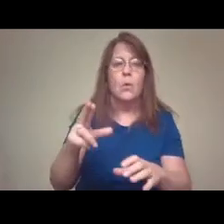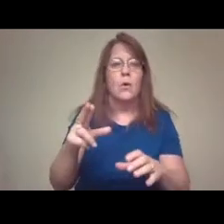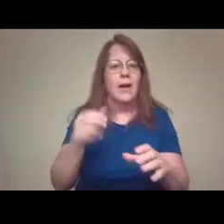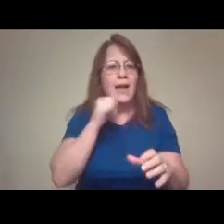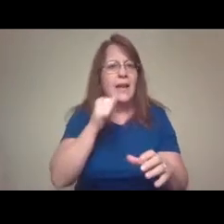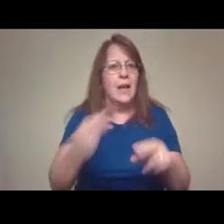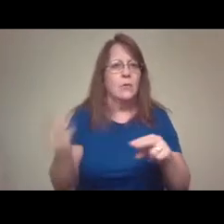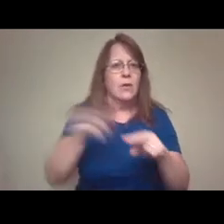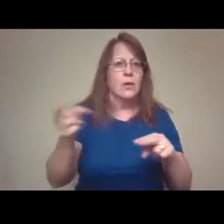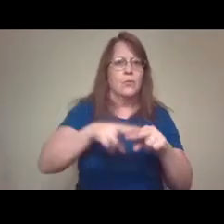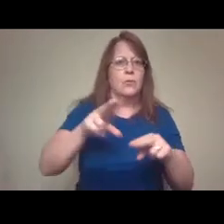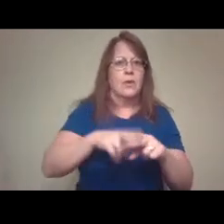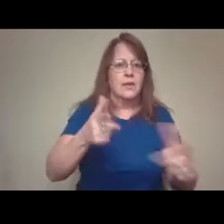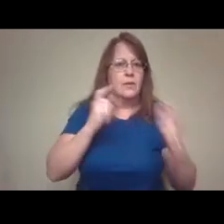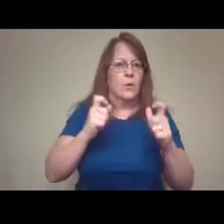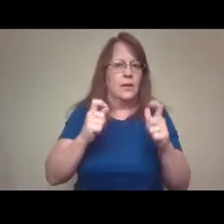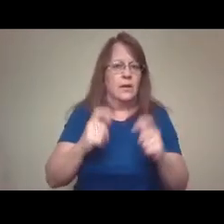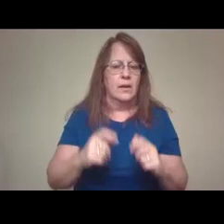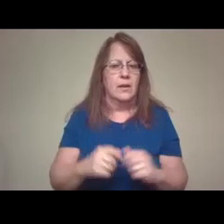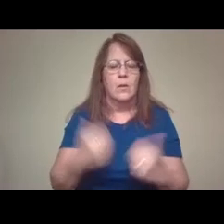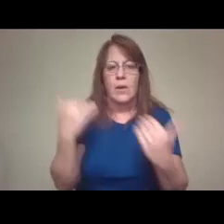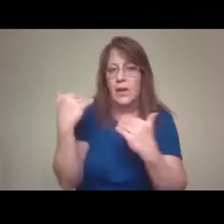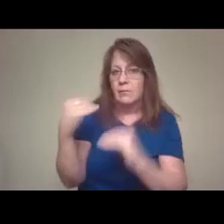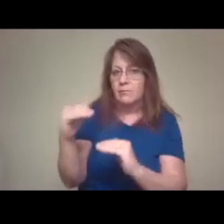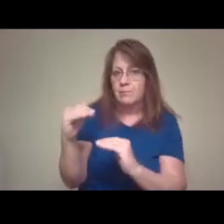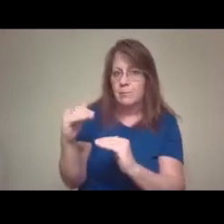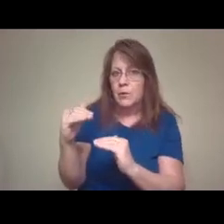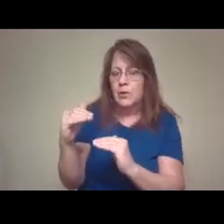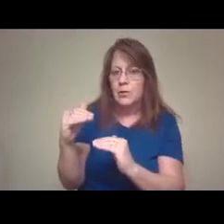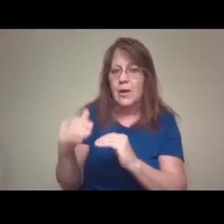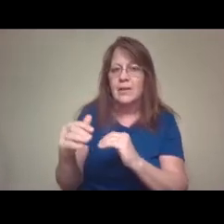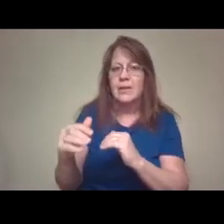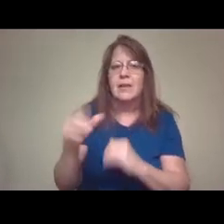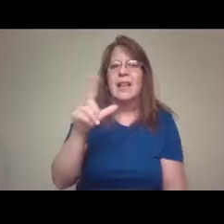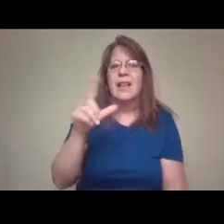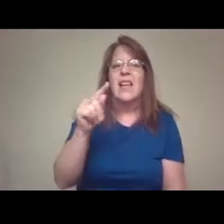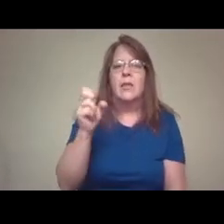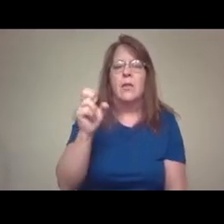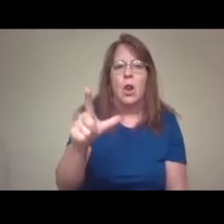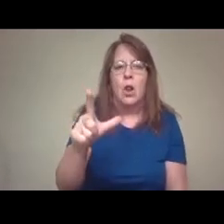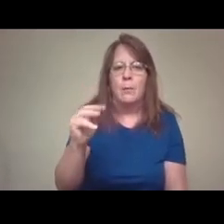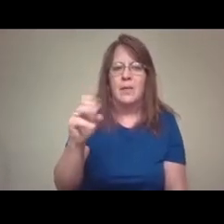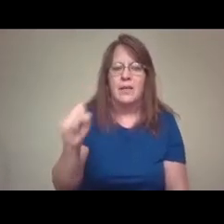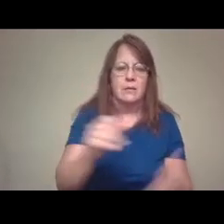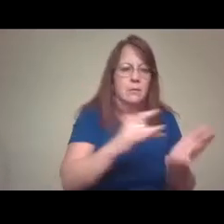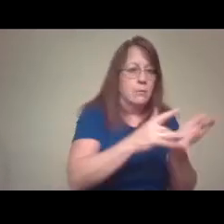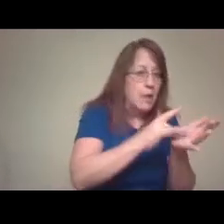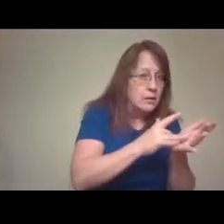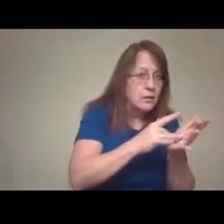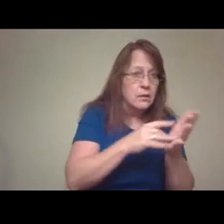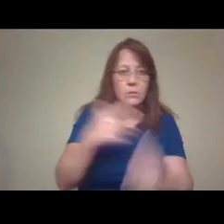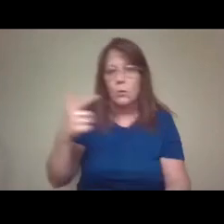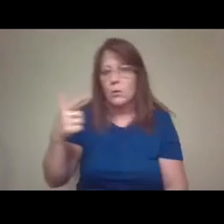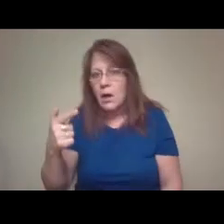we can reduce risk is to restrict access to lethal means, whether it's guns or pills, before a